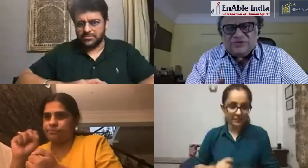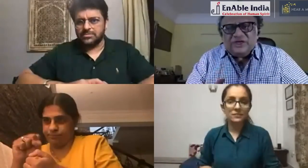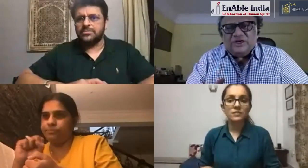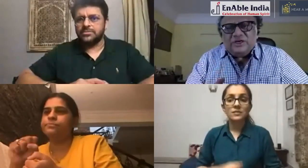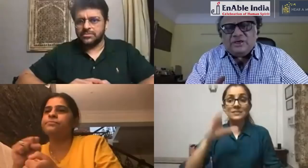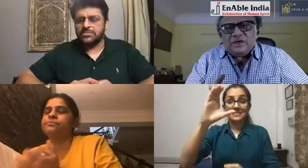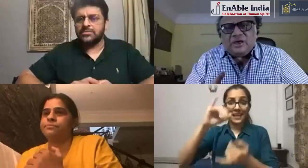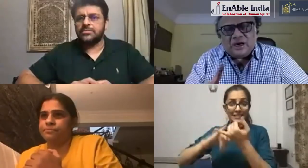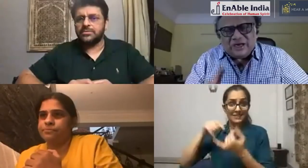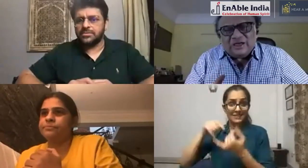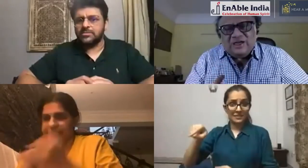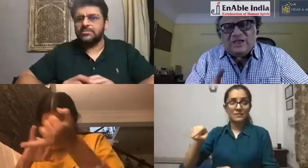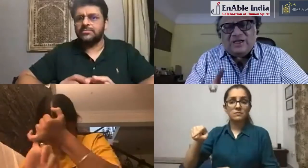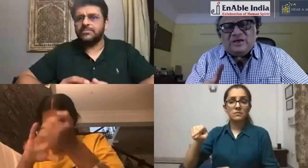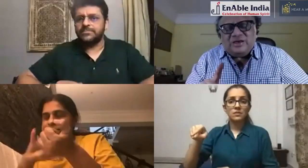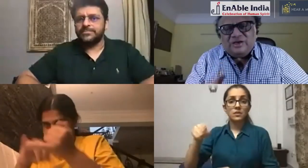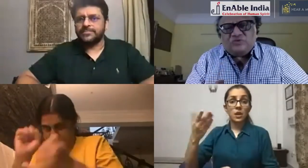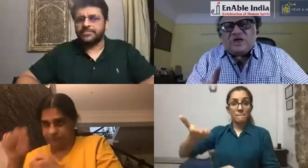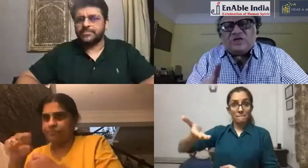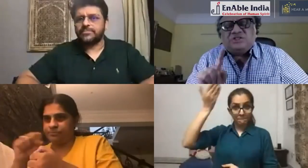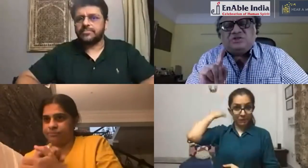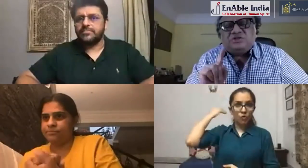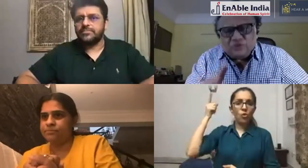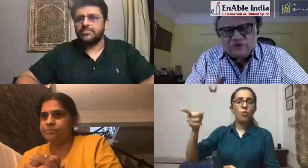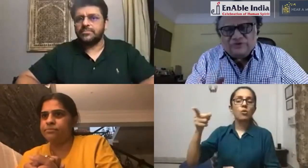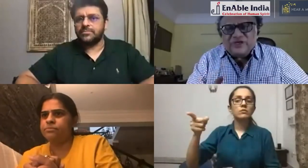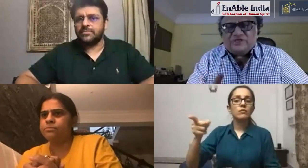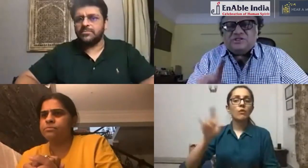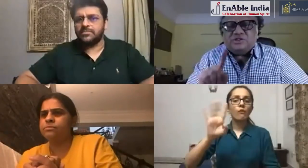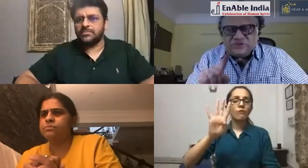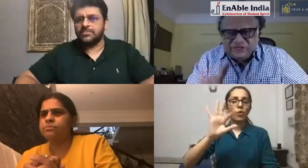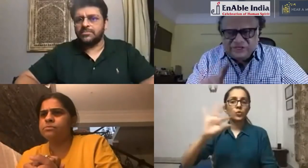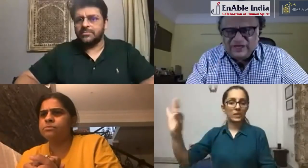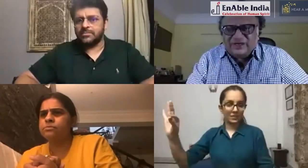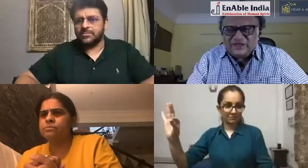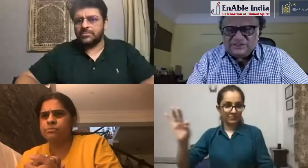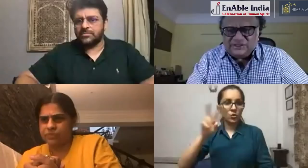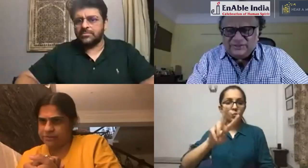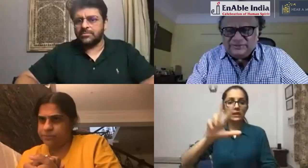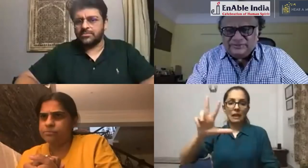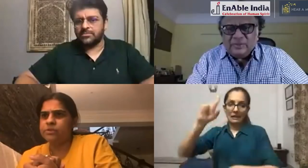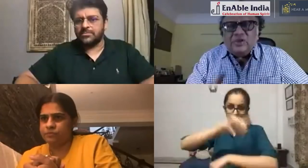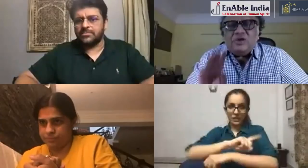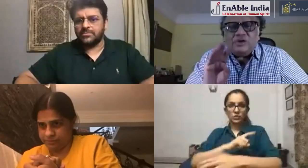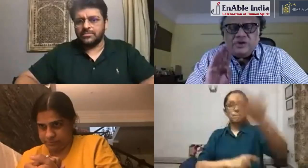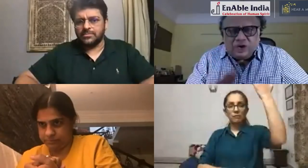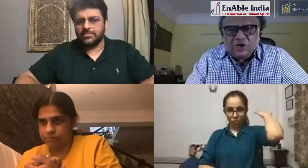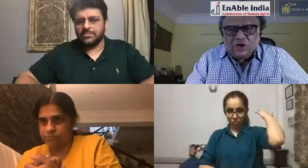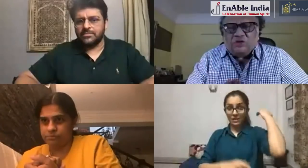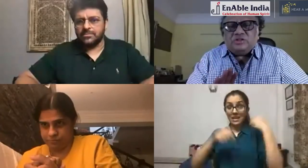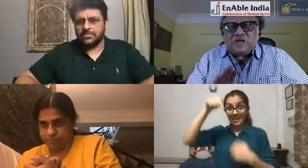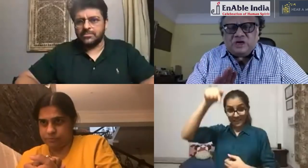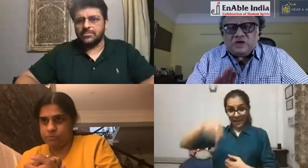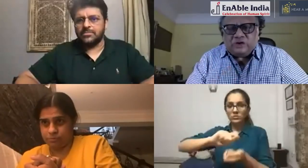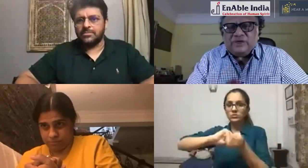Yes. Covishield, earlier it was 4 weeks, 28 days.